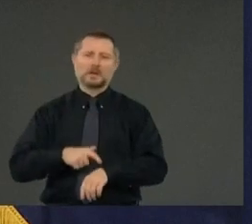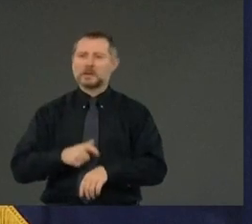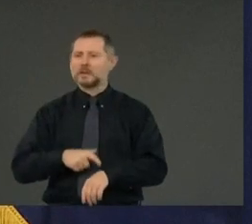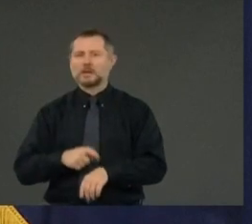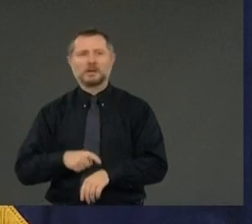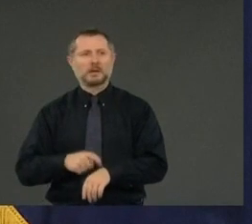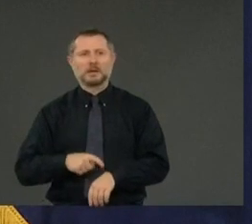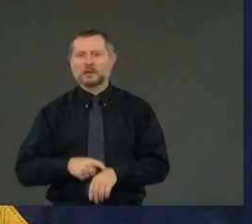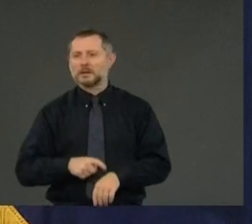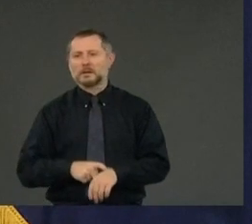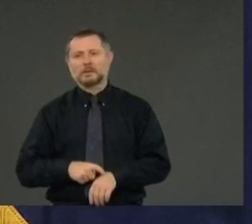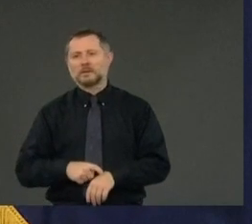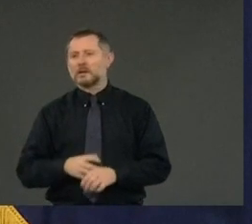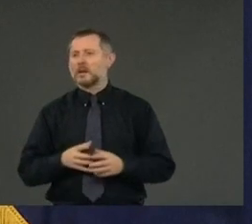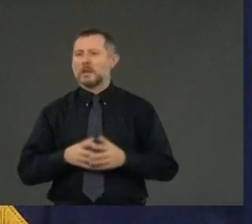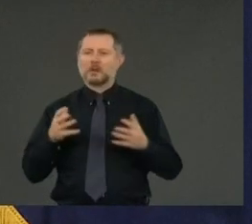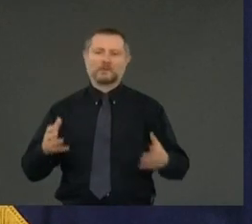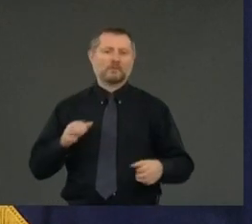lot to do right now.